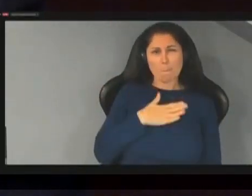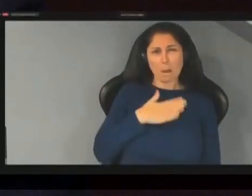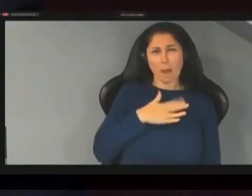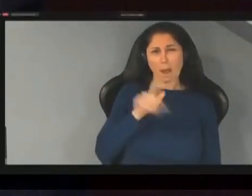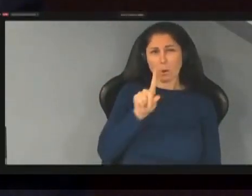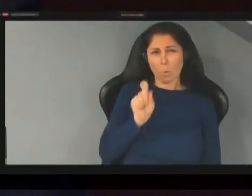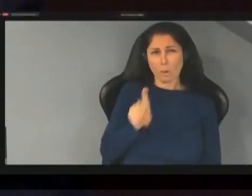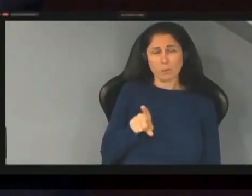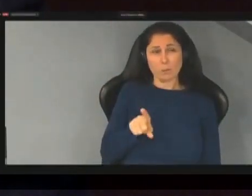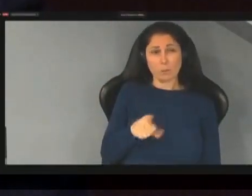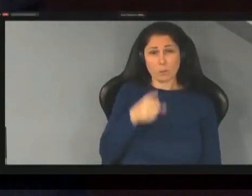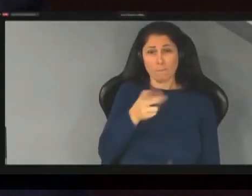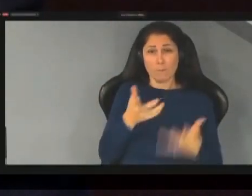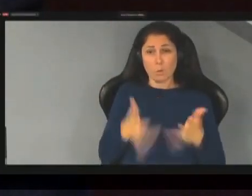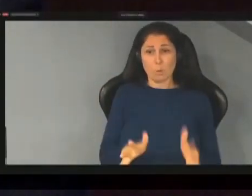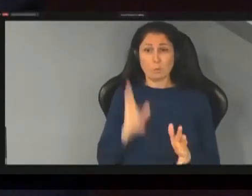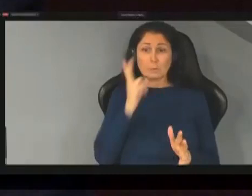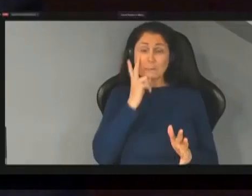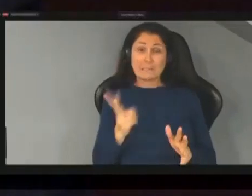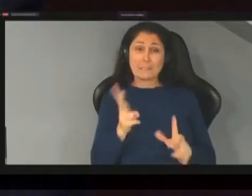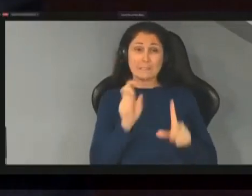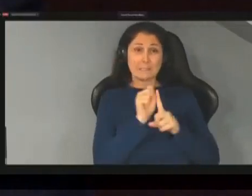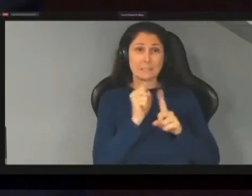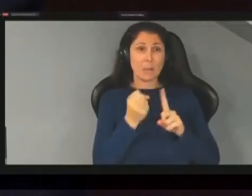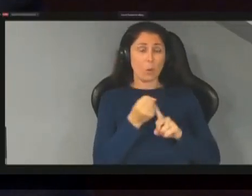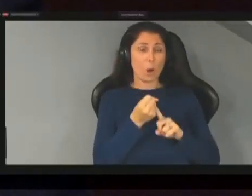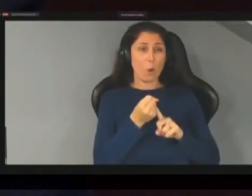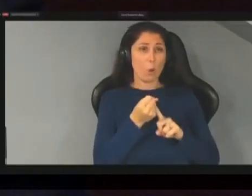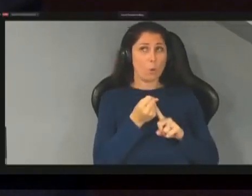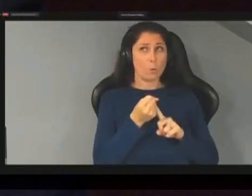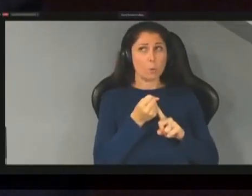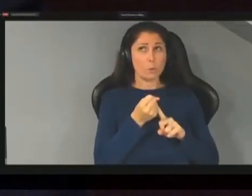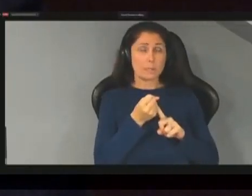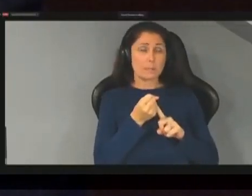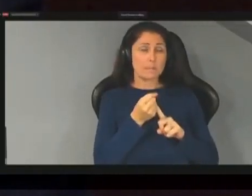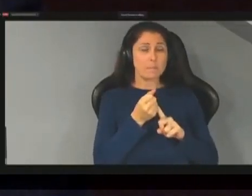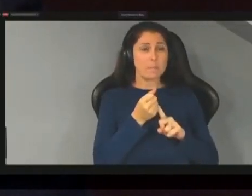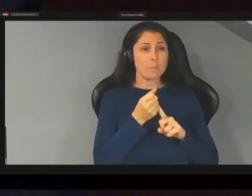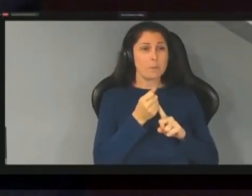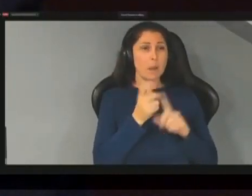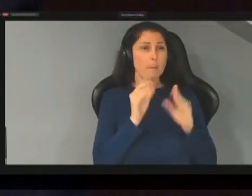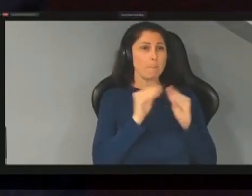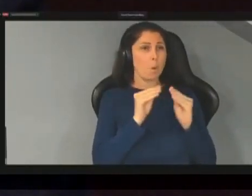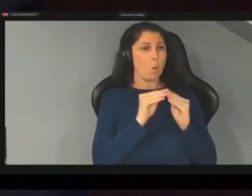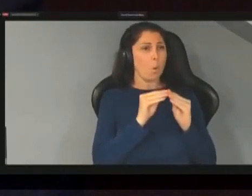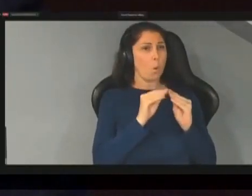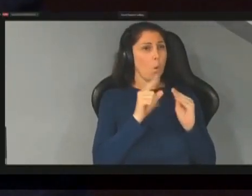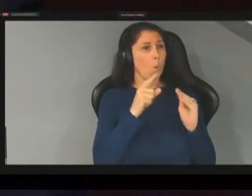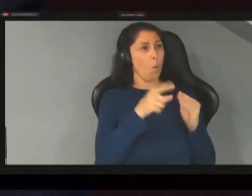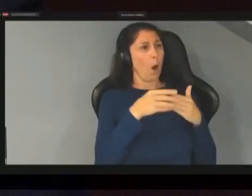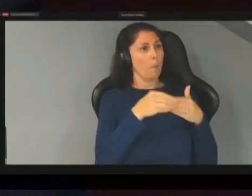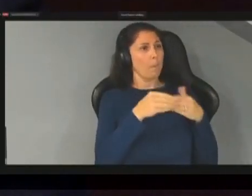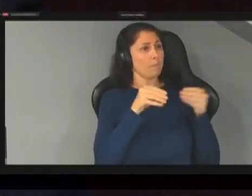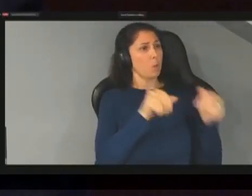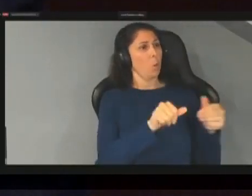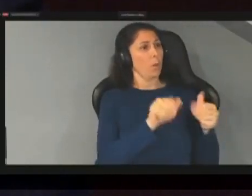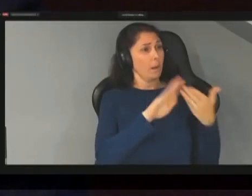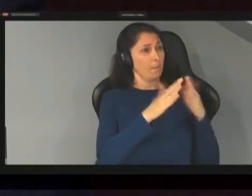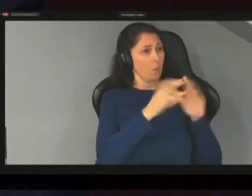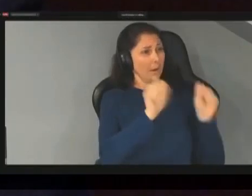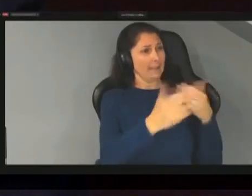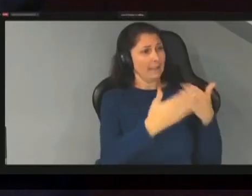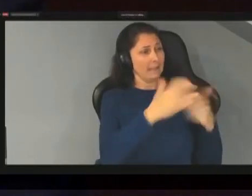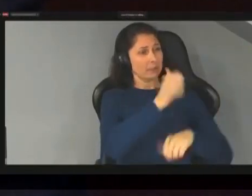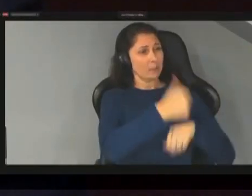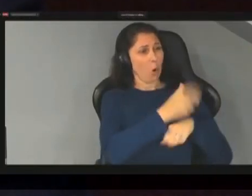have you seen scenarios whereby more affluent communities can easily establish RCOs,